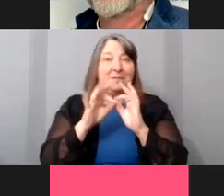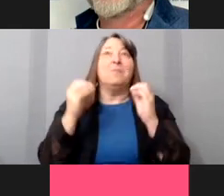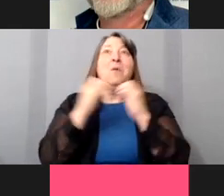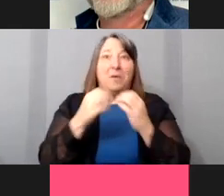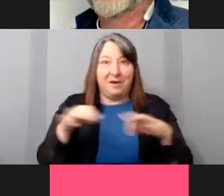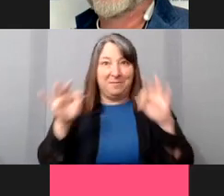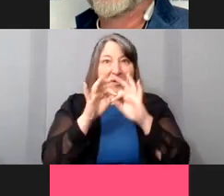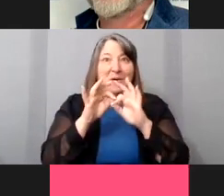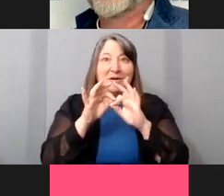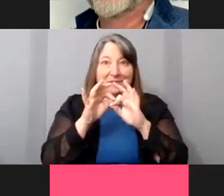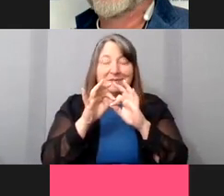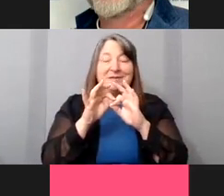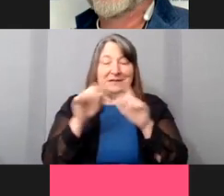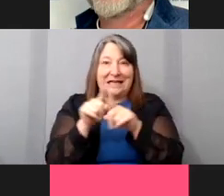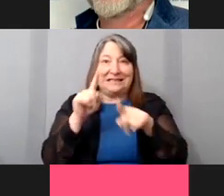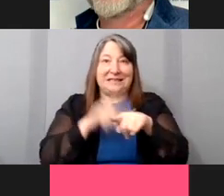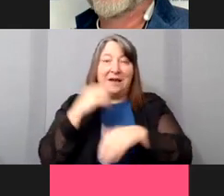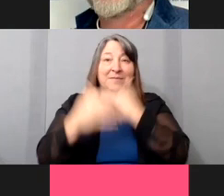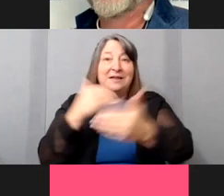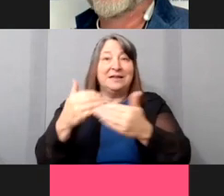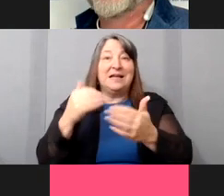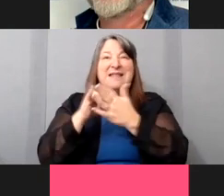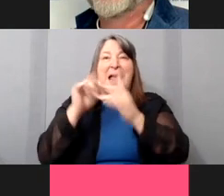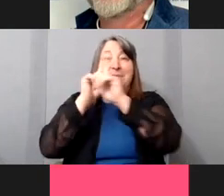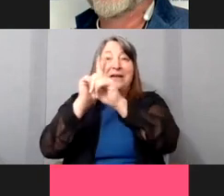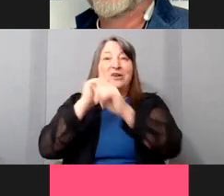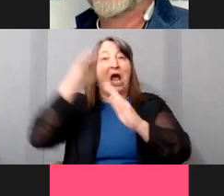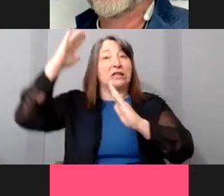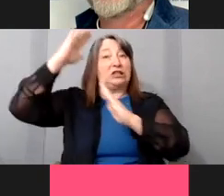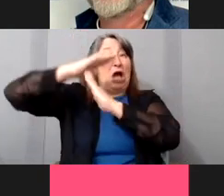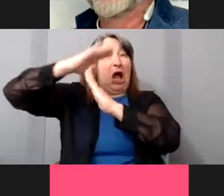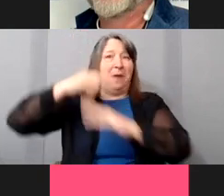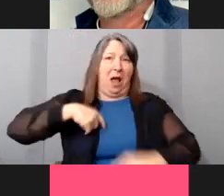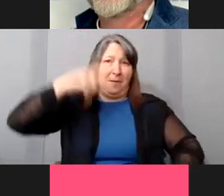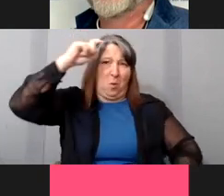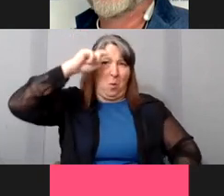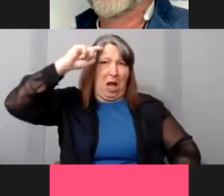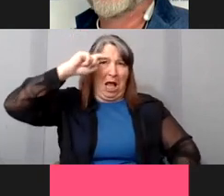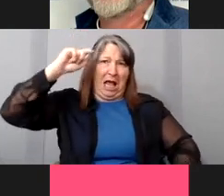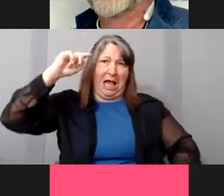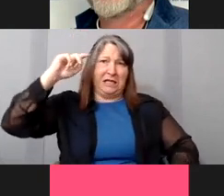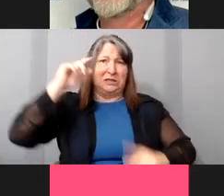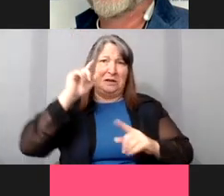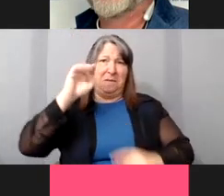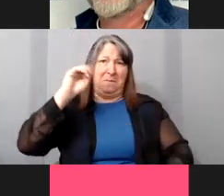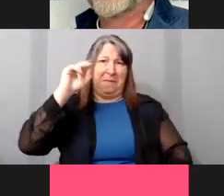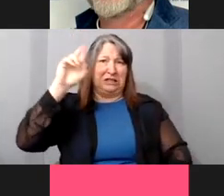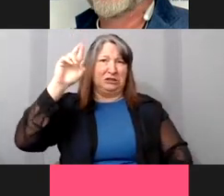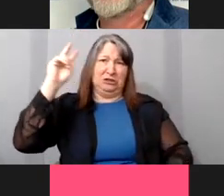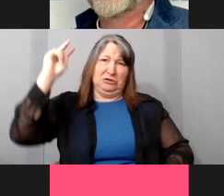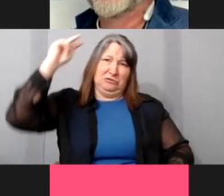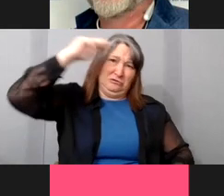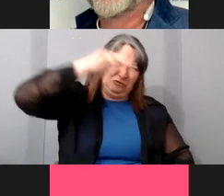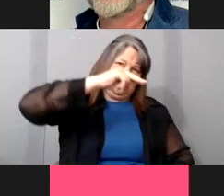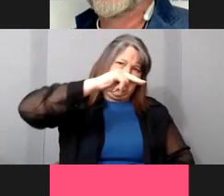frame mentoring as not a top-down thing where I'm this wise mentor that's going to fill an empty vessel of a